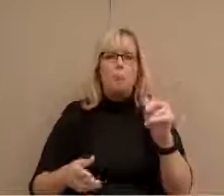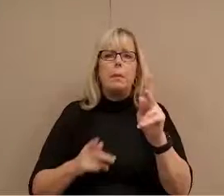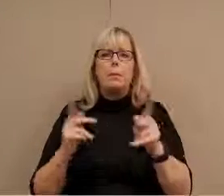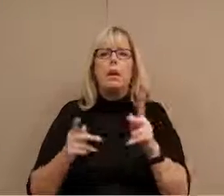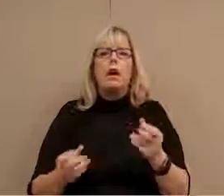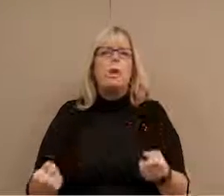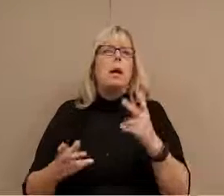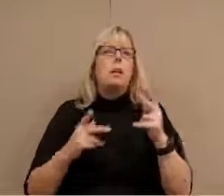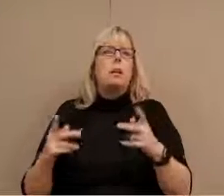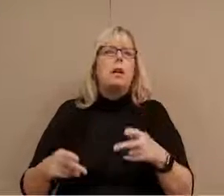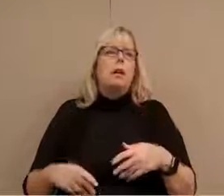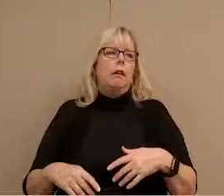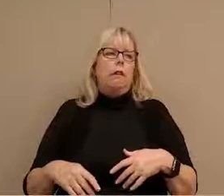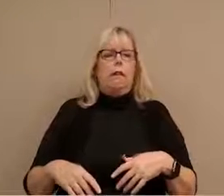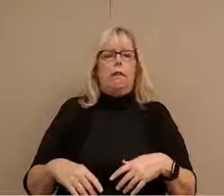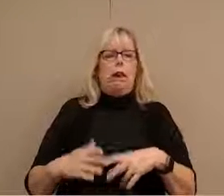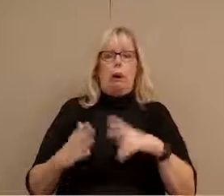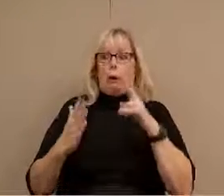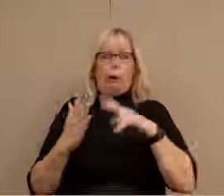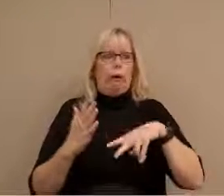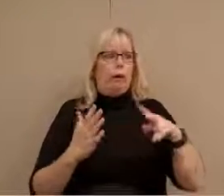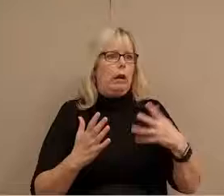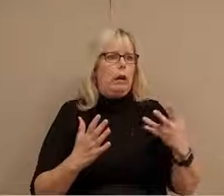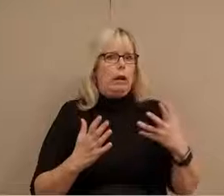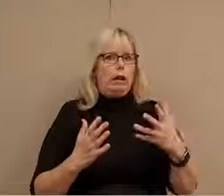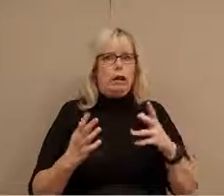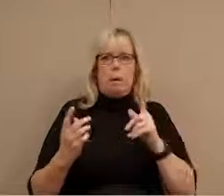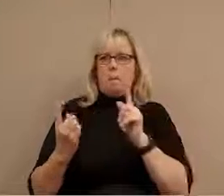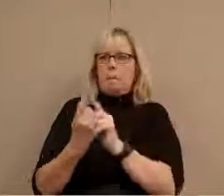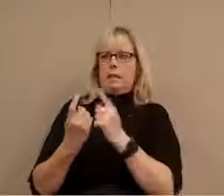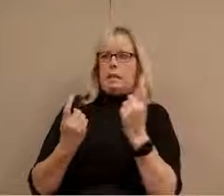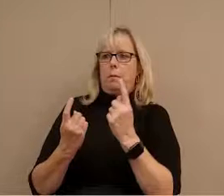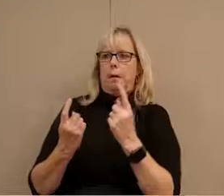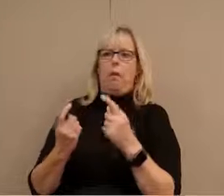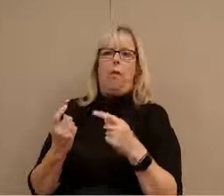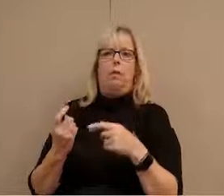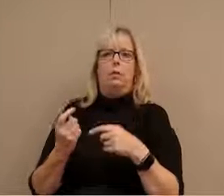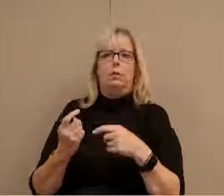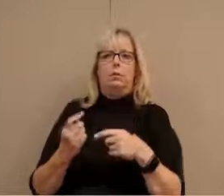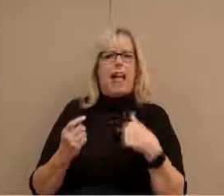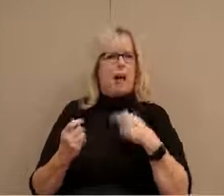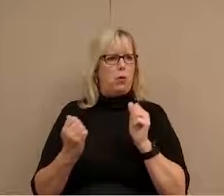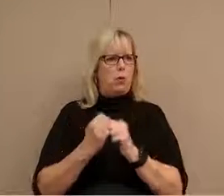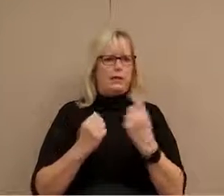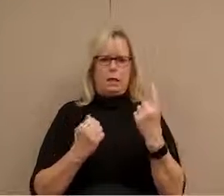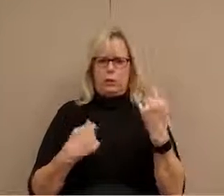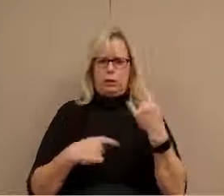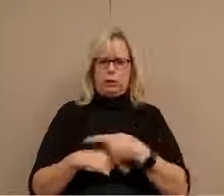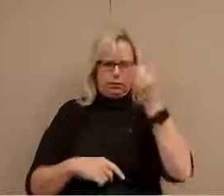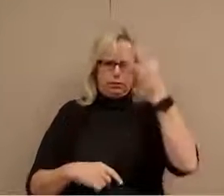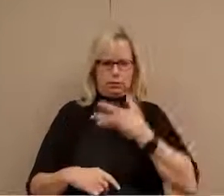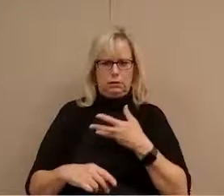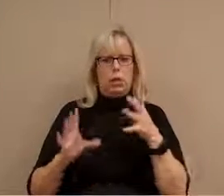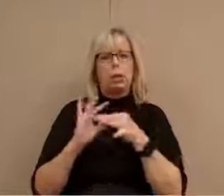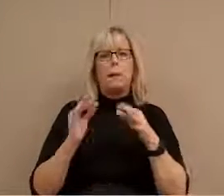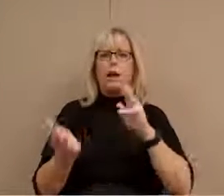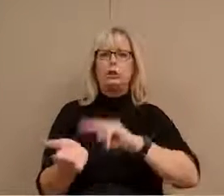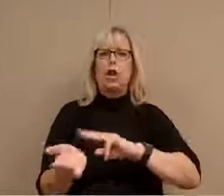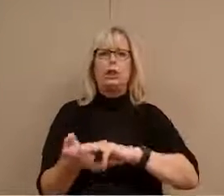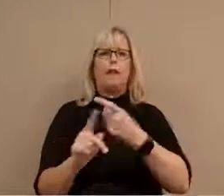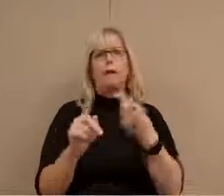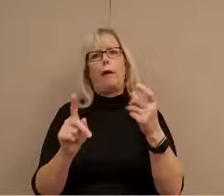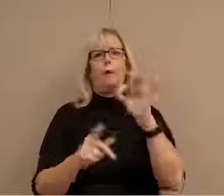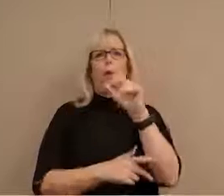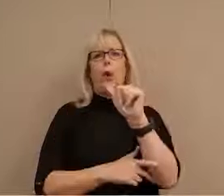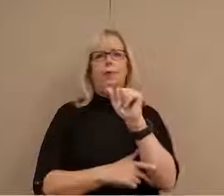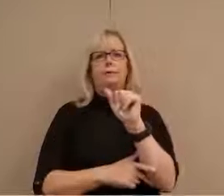because there's a lot of people that are out there that run into somebody that, I was with somebody today, they were citing a doctor from